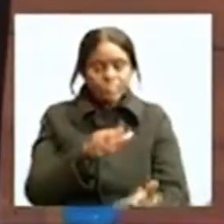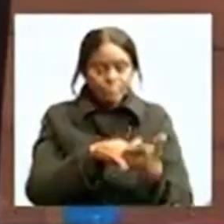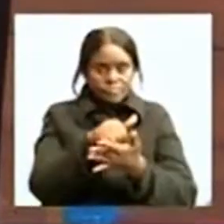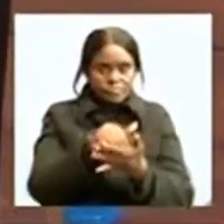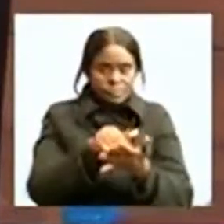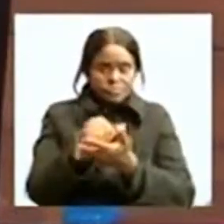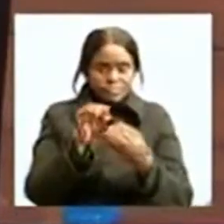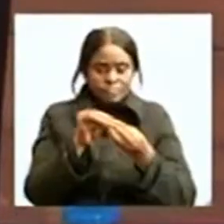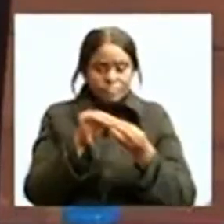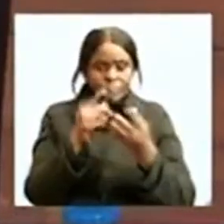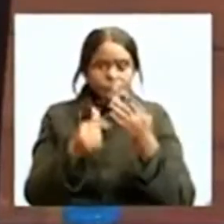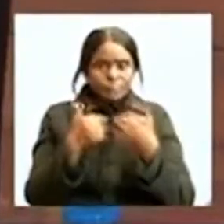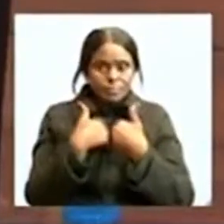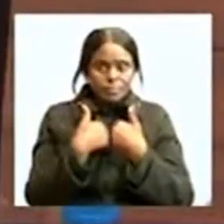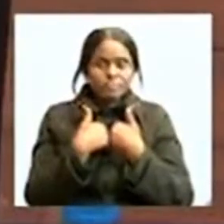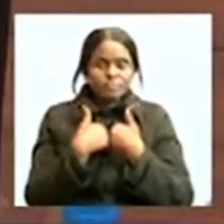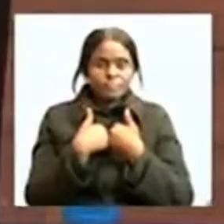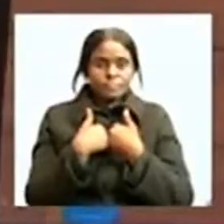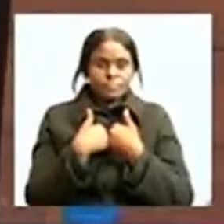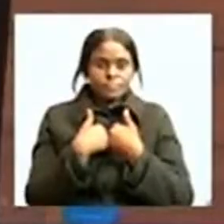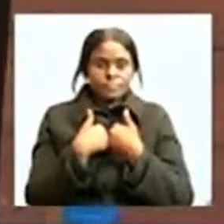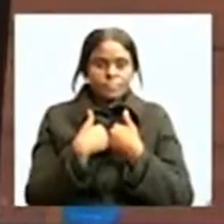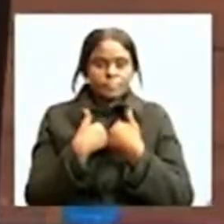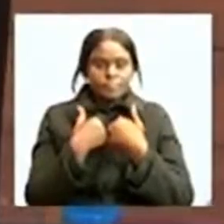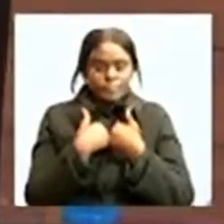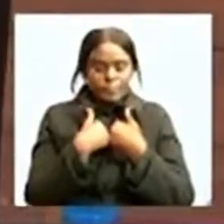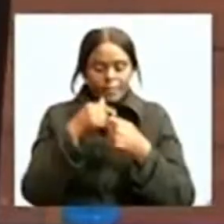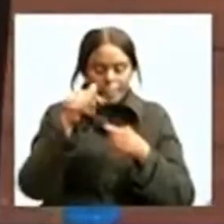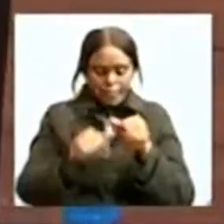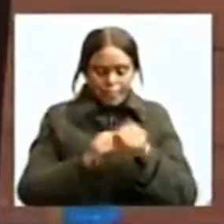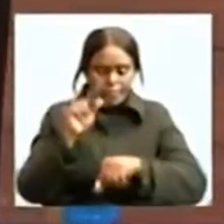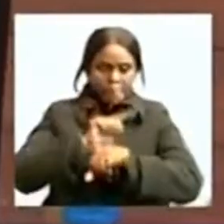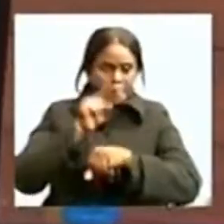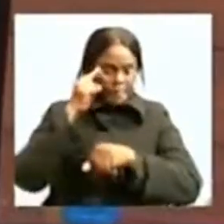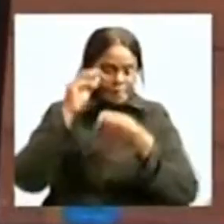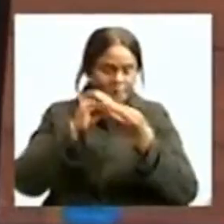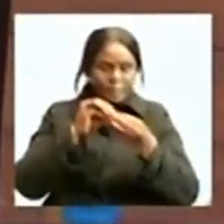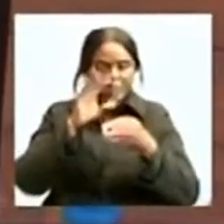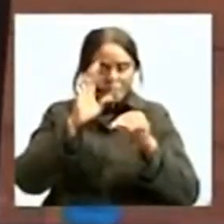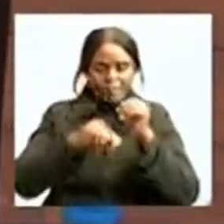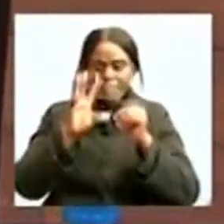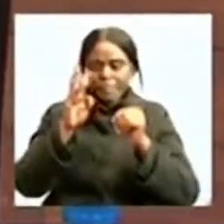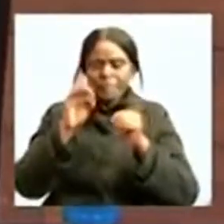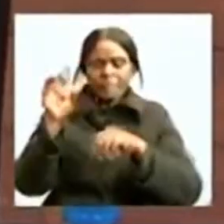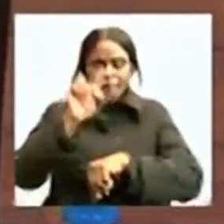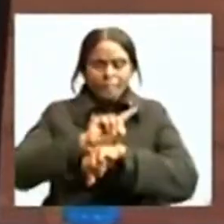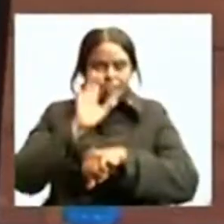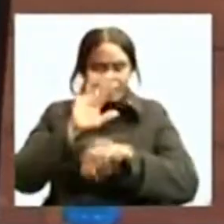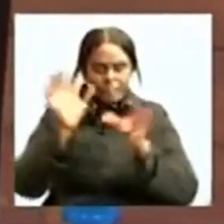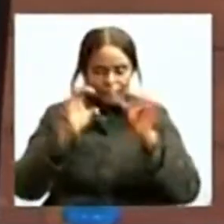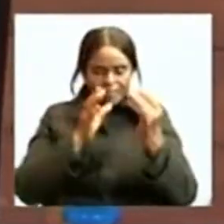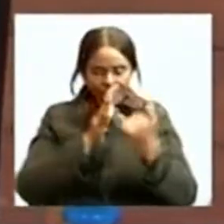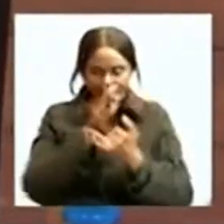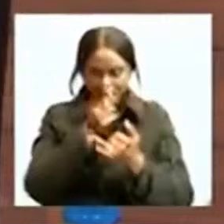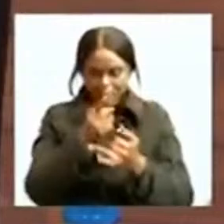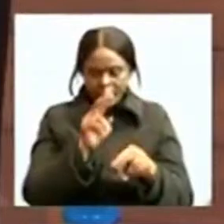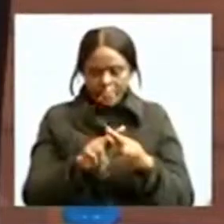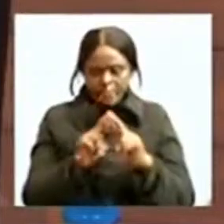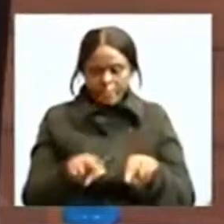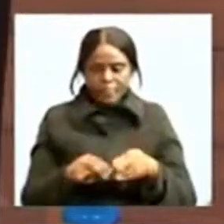weaknesses that we have been meeting every day for more than 60 days, your committee through the